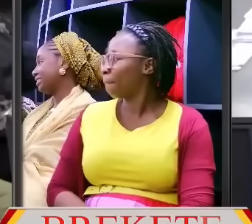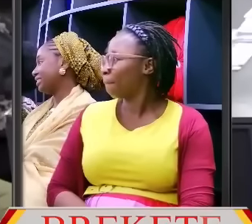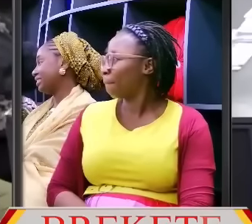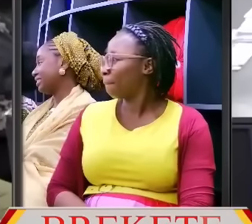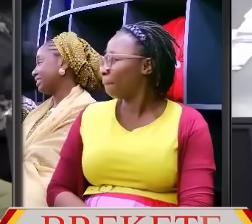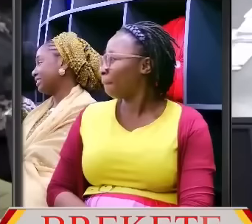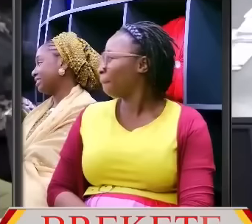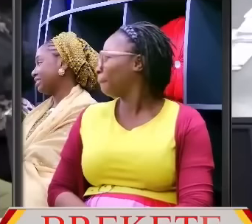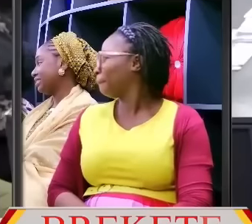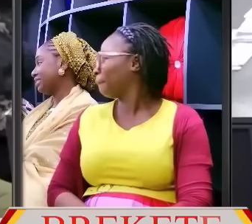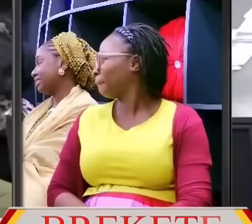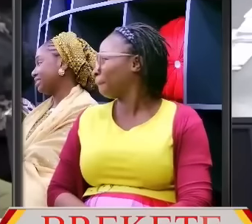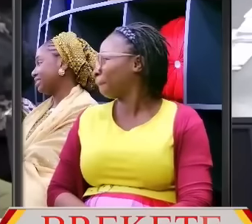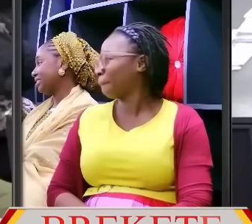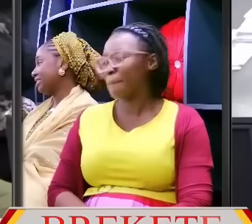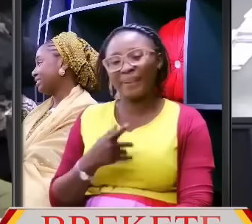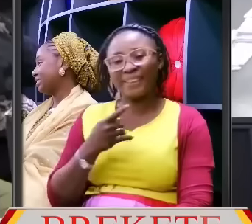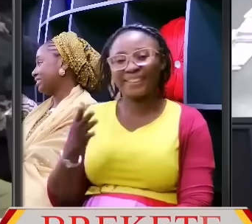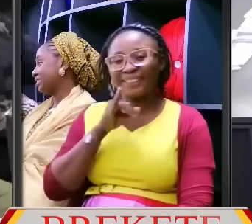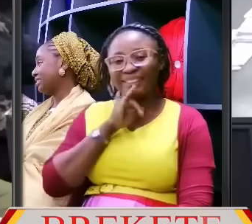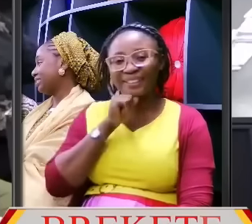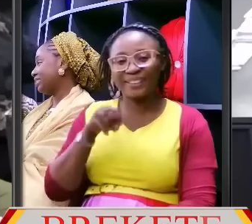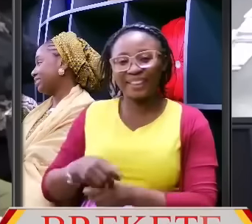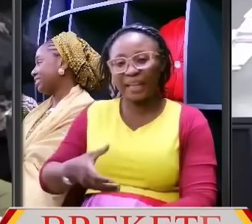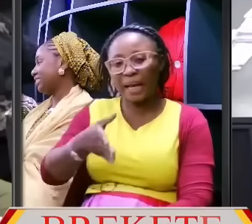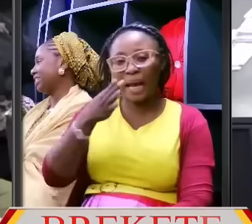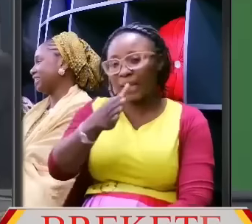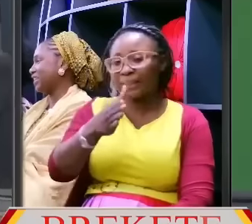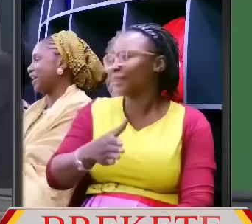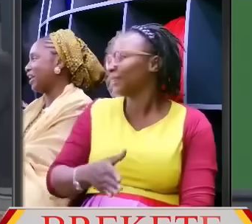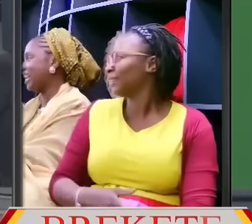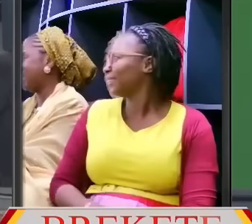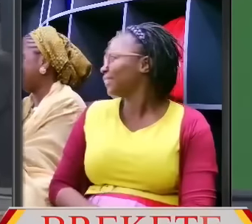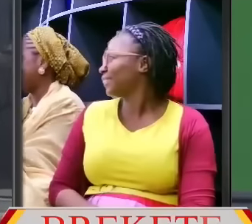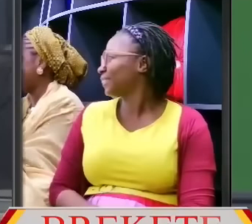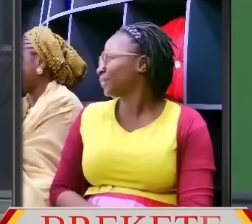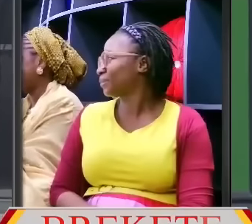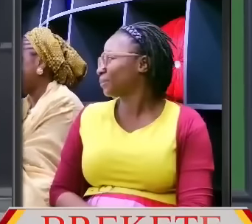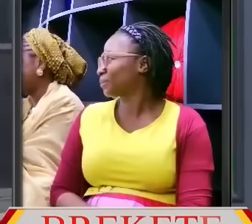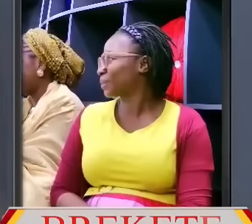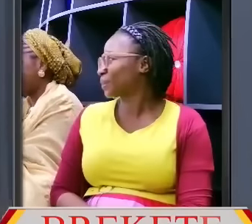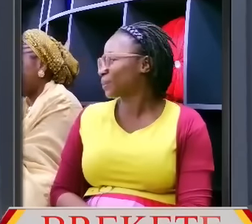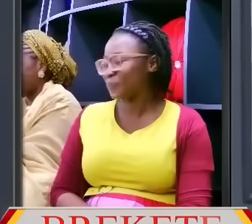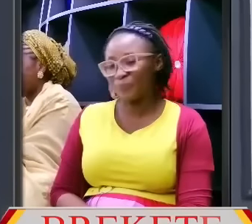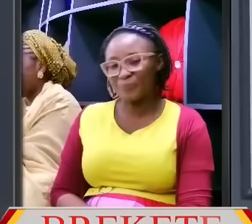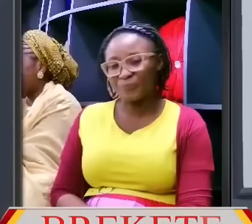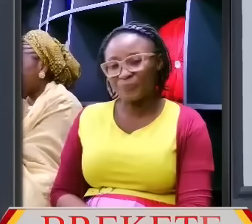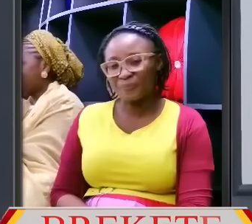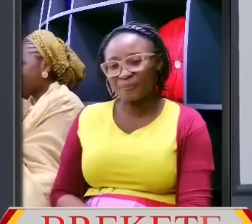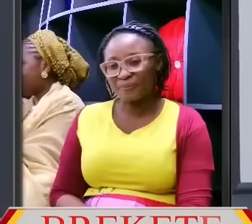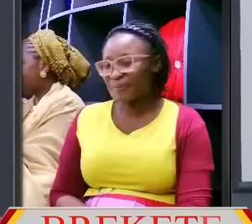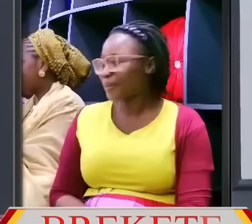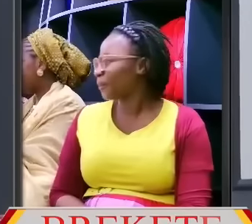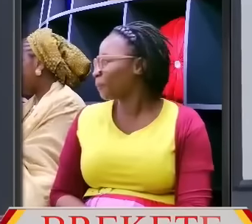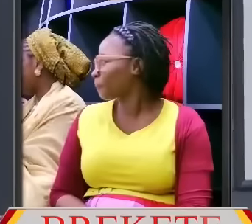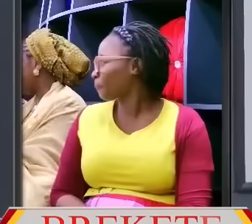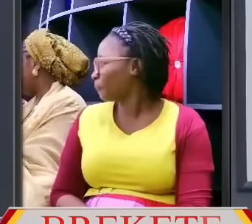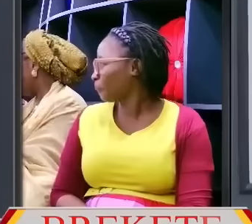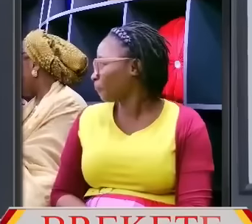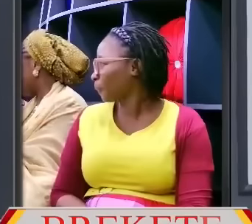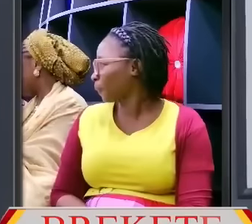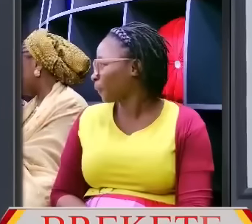Ike. Yes, sir. The thing no day for handshake. Nah, shake. No, no, baby. There you go,